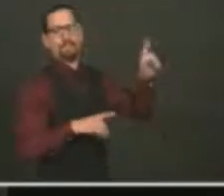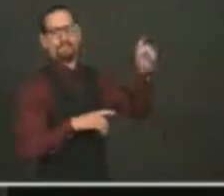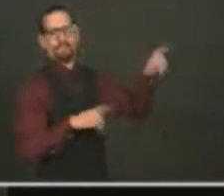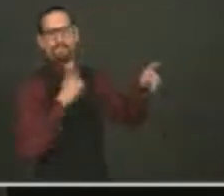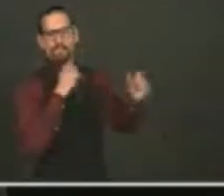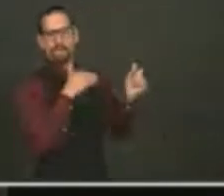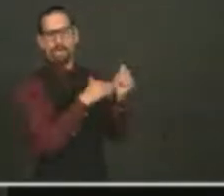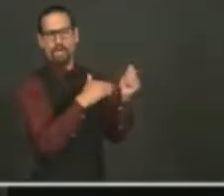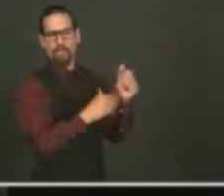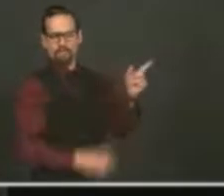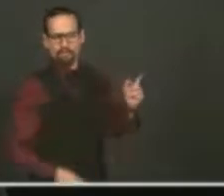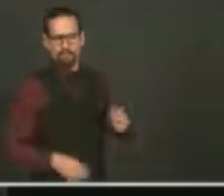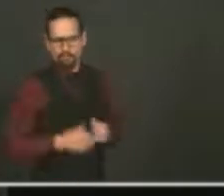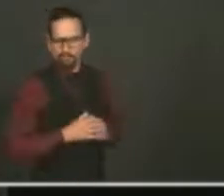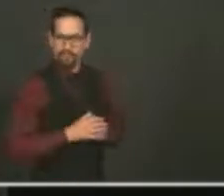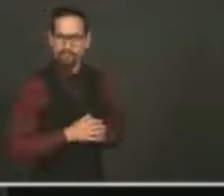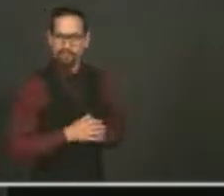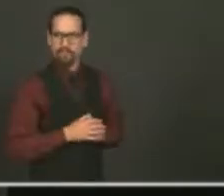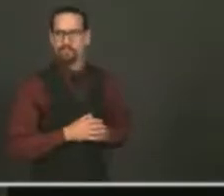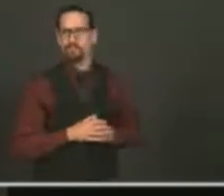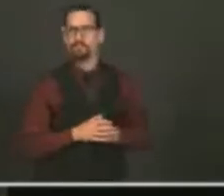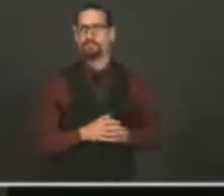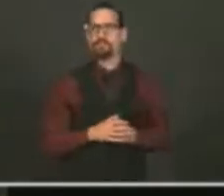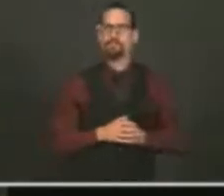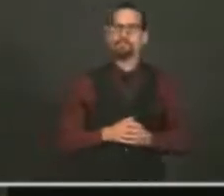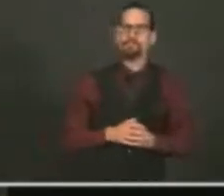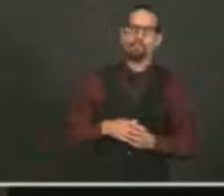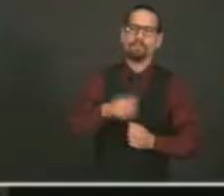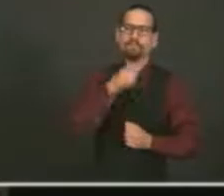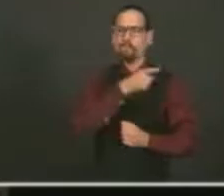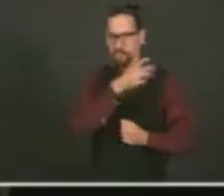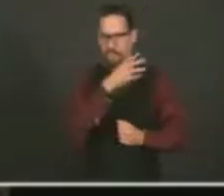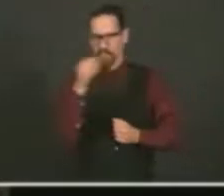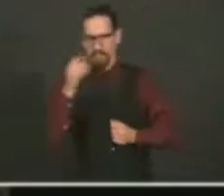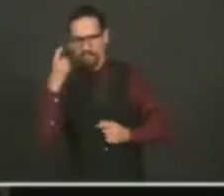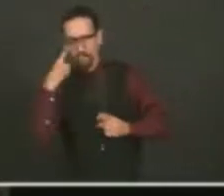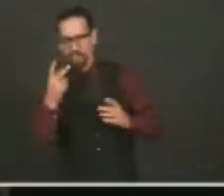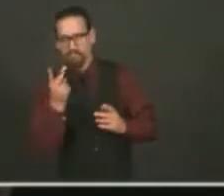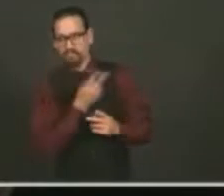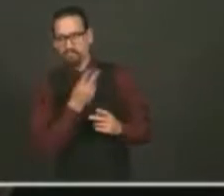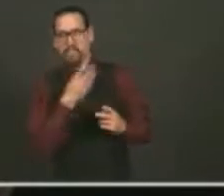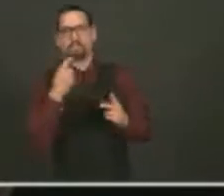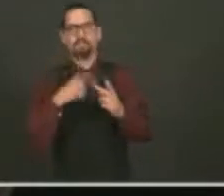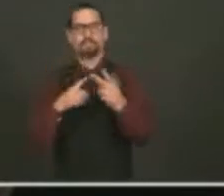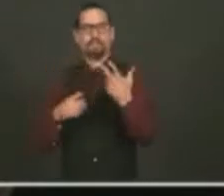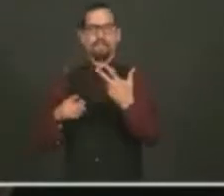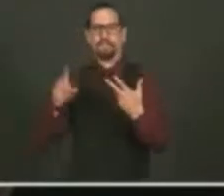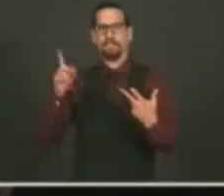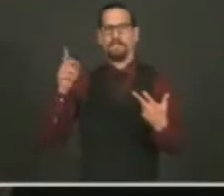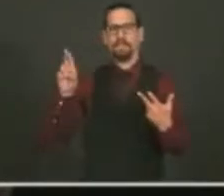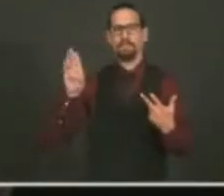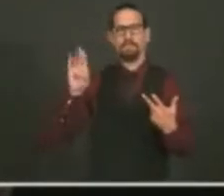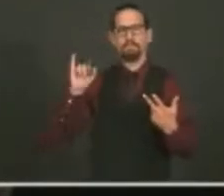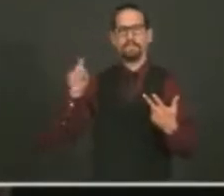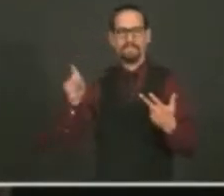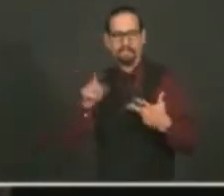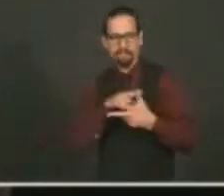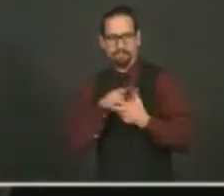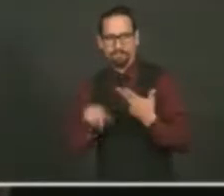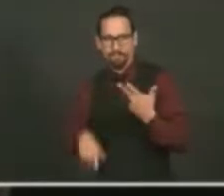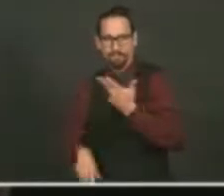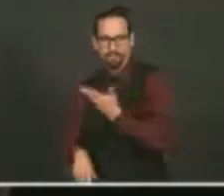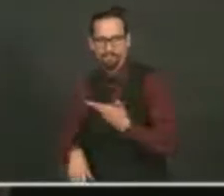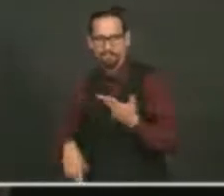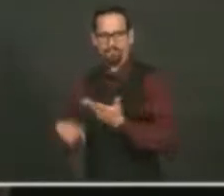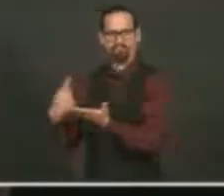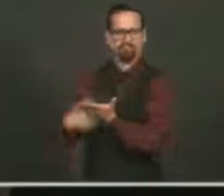I'm interested in, you said that the governor met with Dr. Birx, and there was discussion earlier, I think